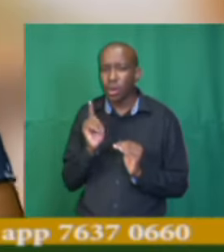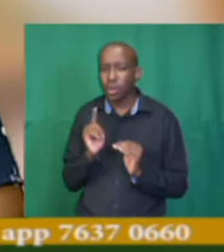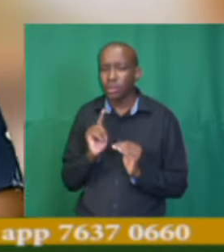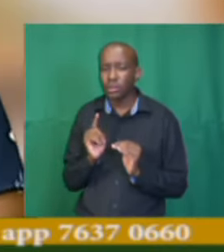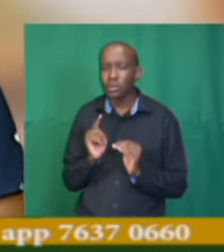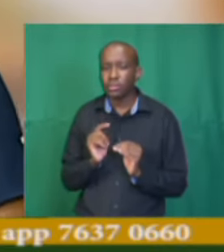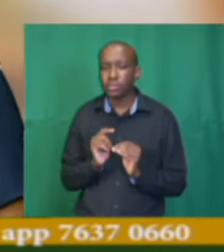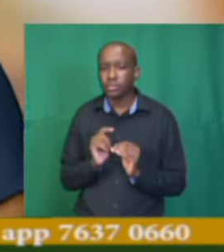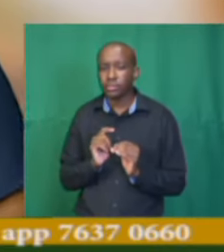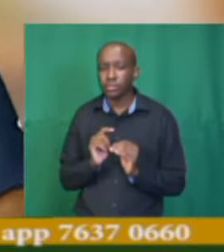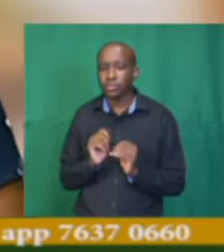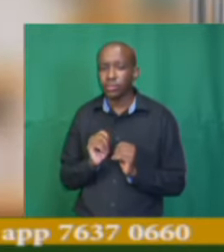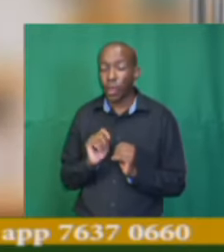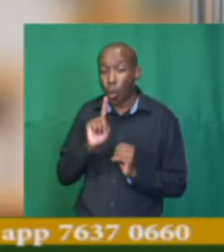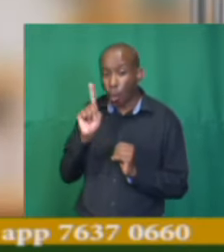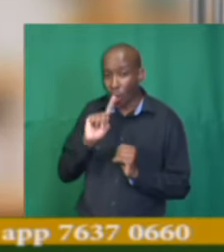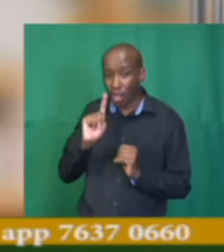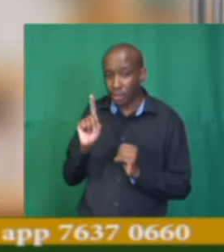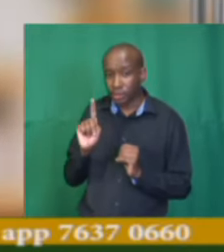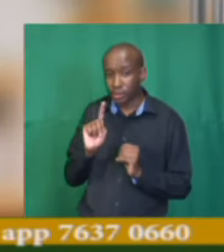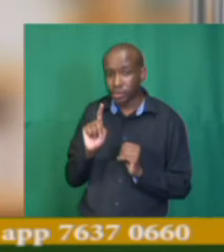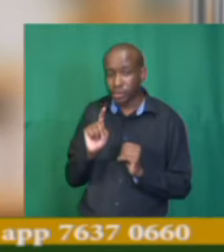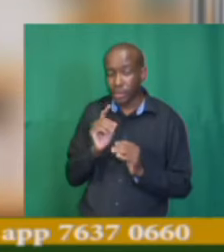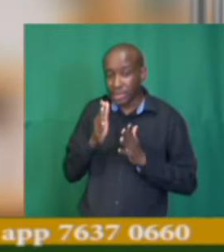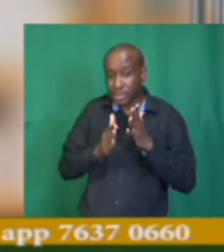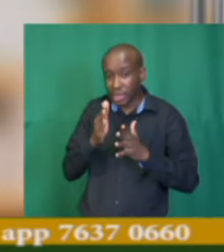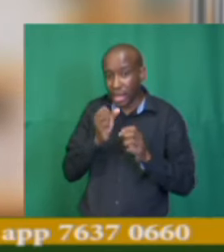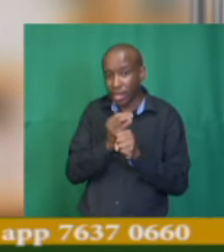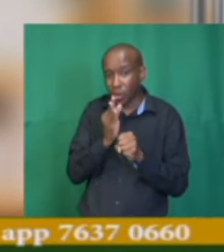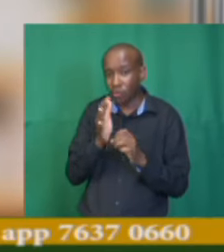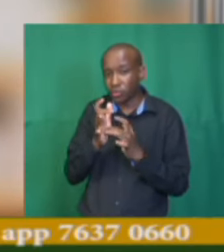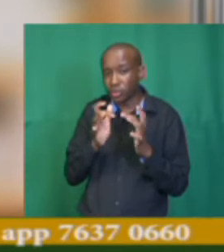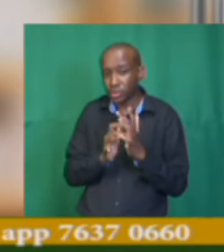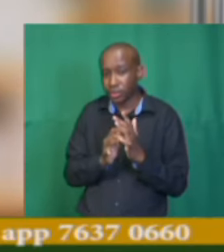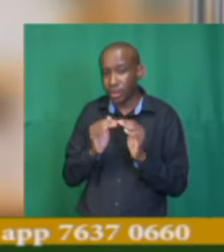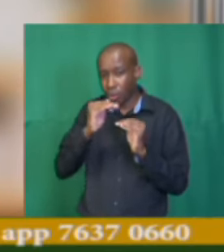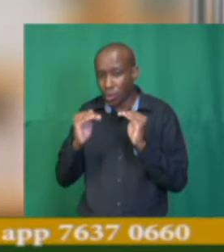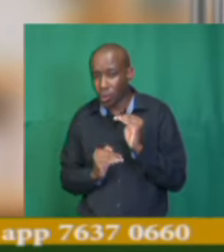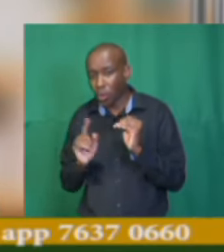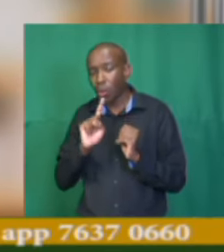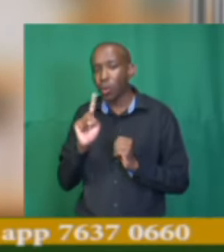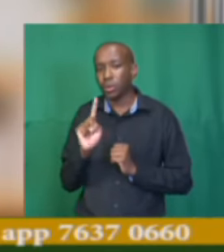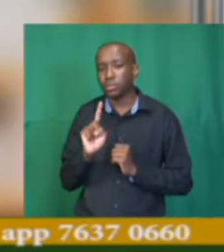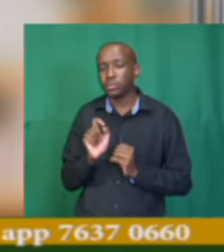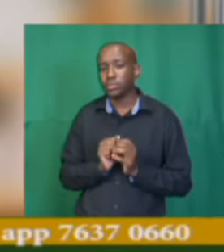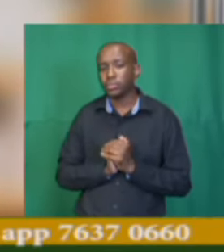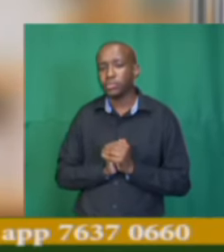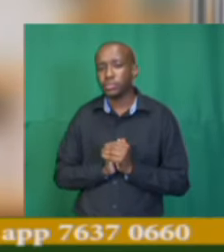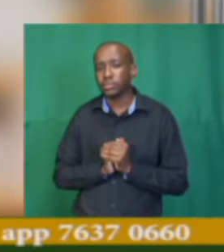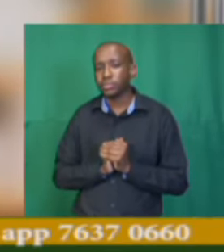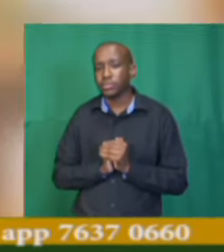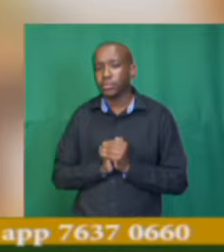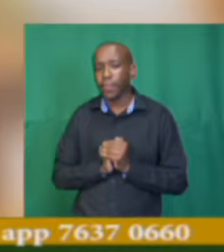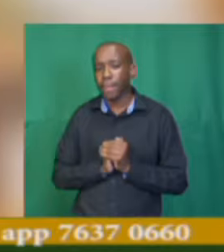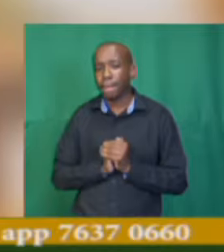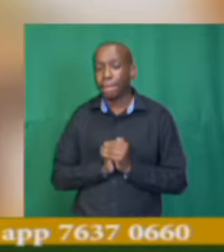Can you repeat the question? What is the sign of Jesus' humility?